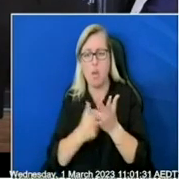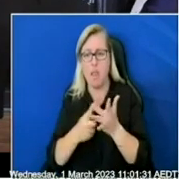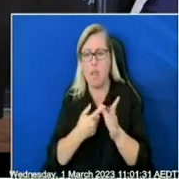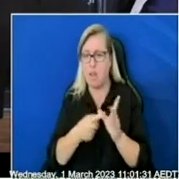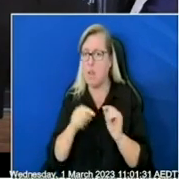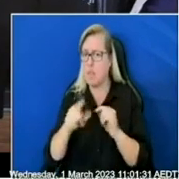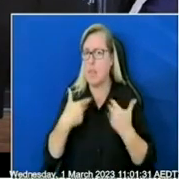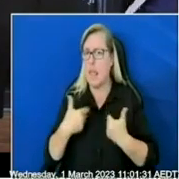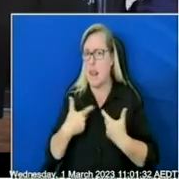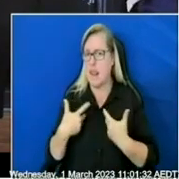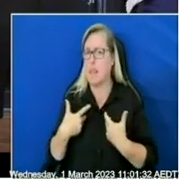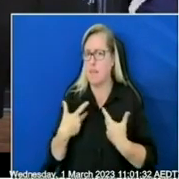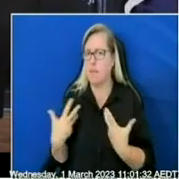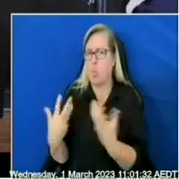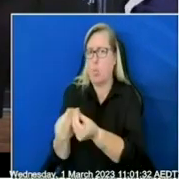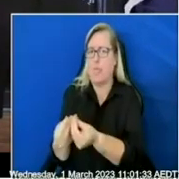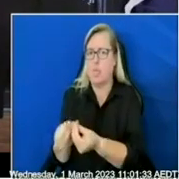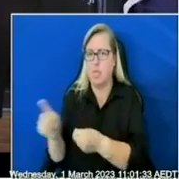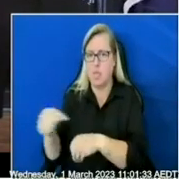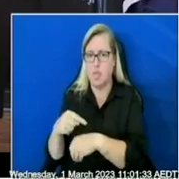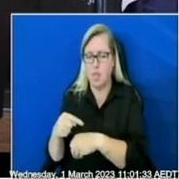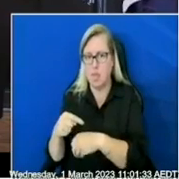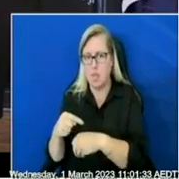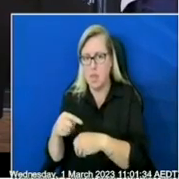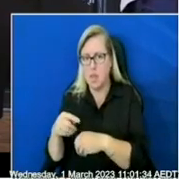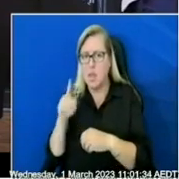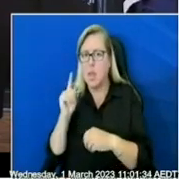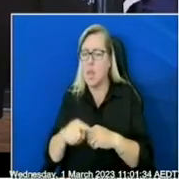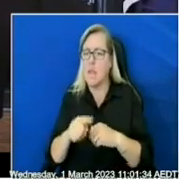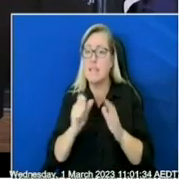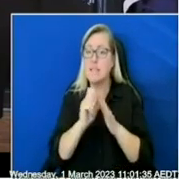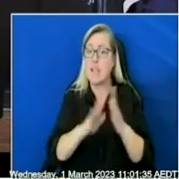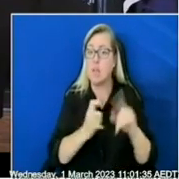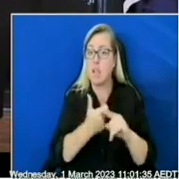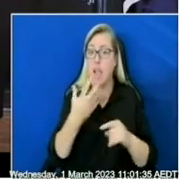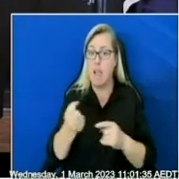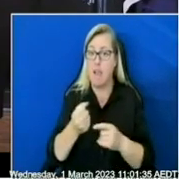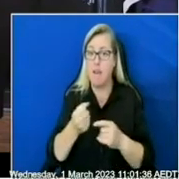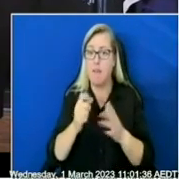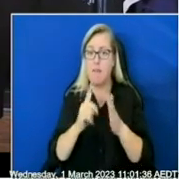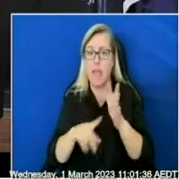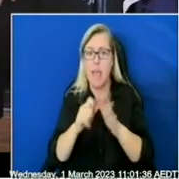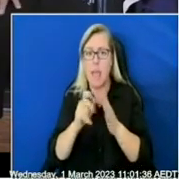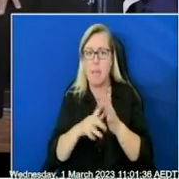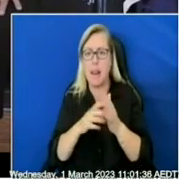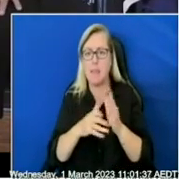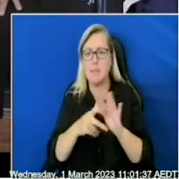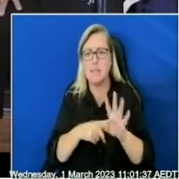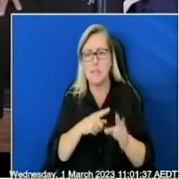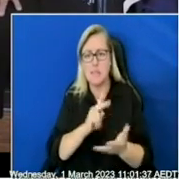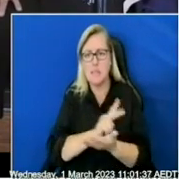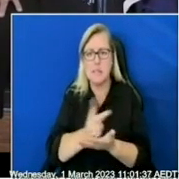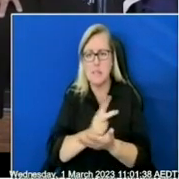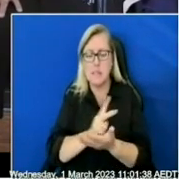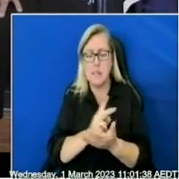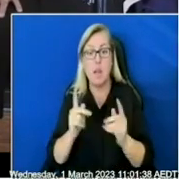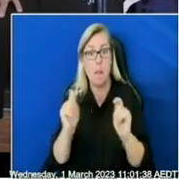Derek was had epilepsy. He's actually on the front page of the Herald Sun one year for the Royal Children's Hospital appeal.